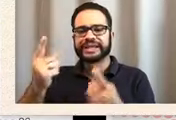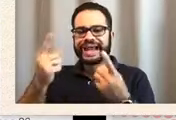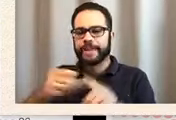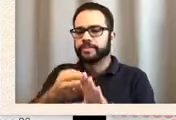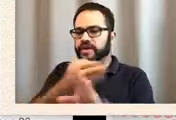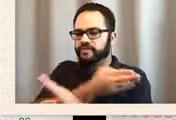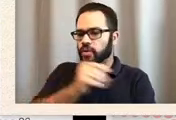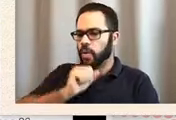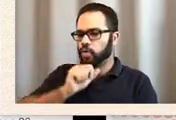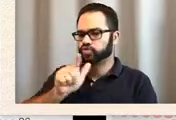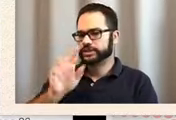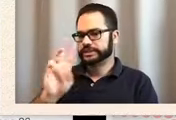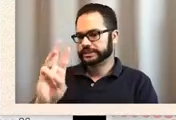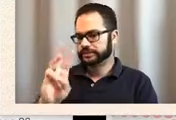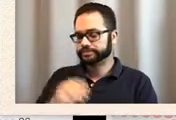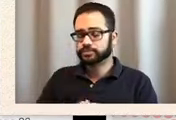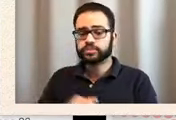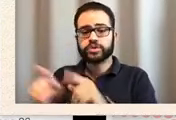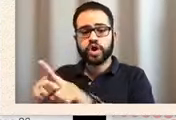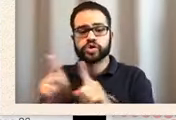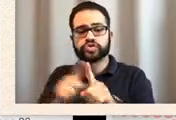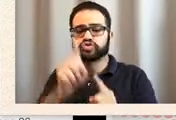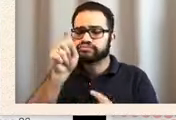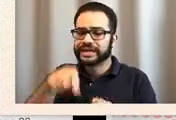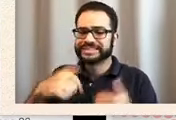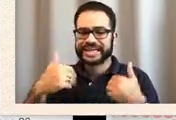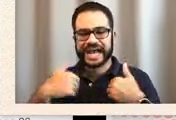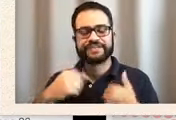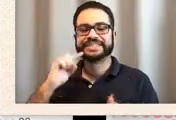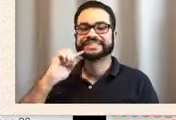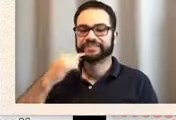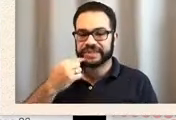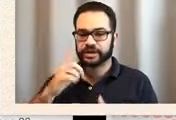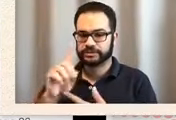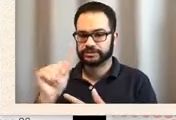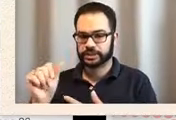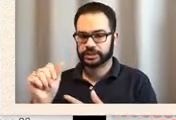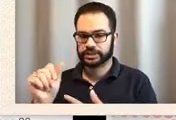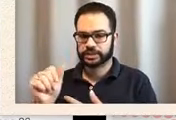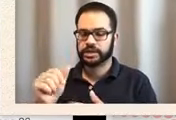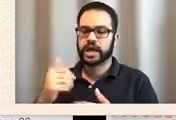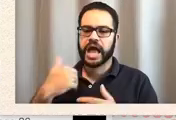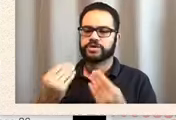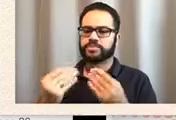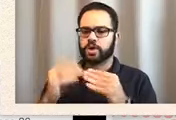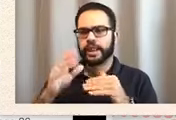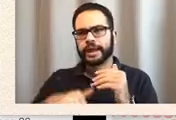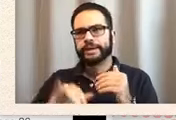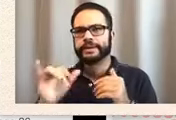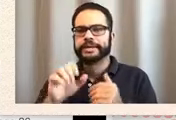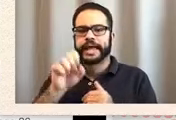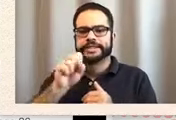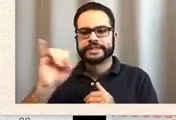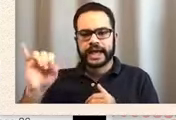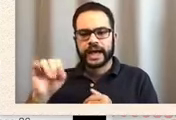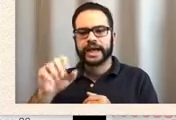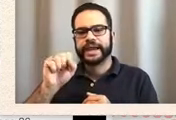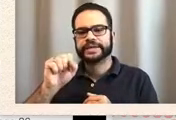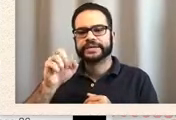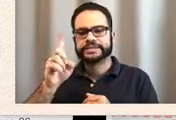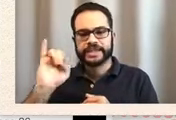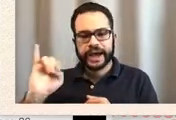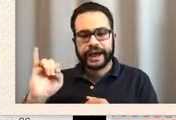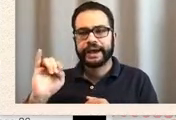have to have a severe disability, either be on supplemental security income, be receiving Social Security disability